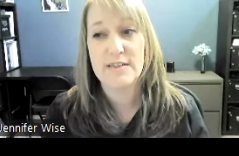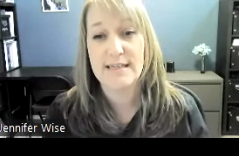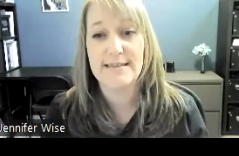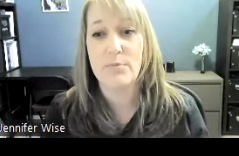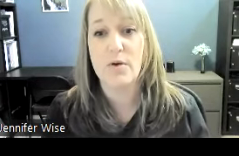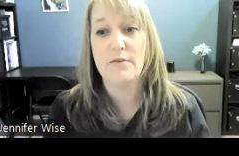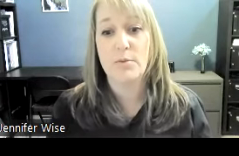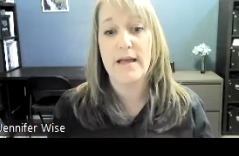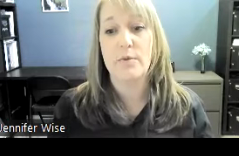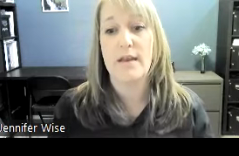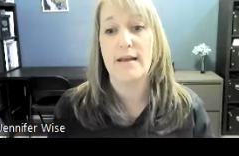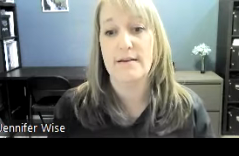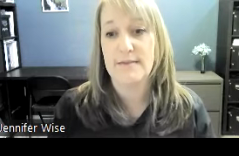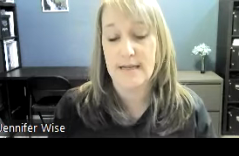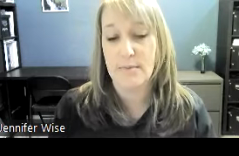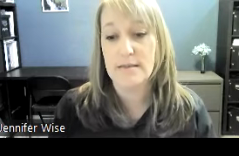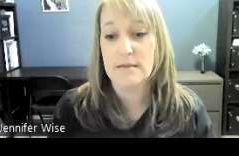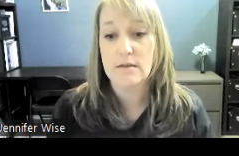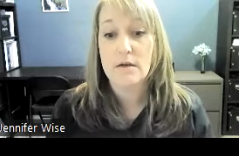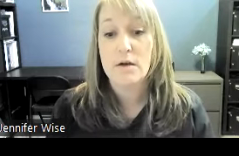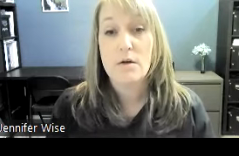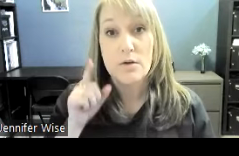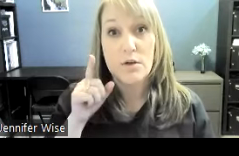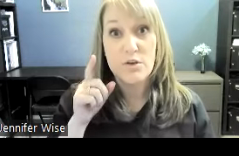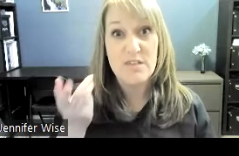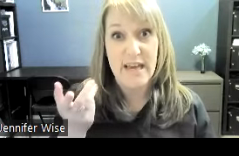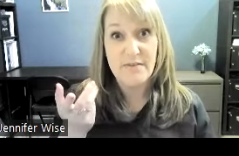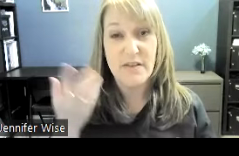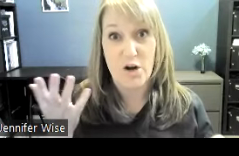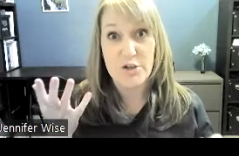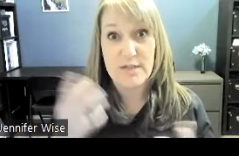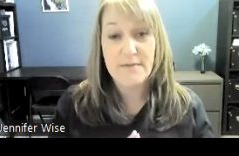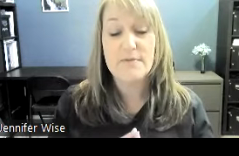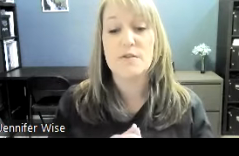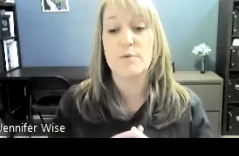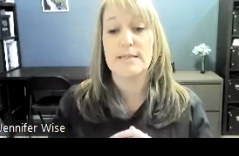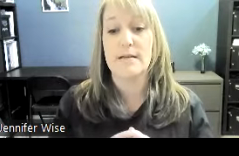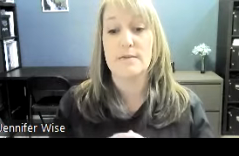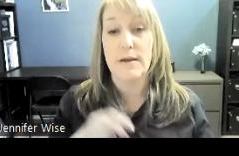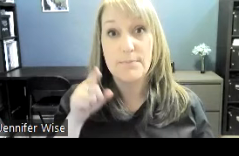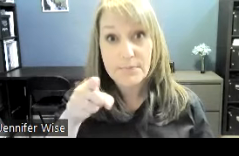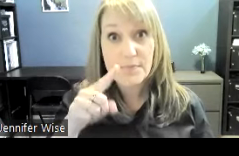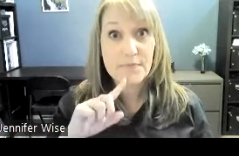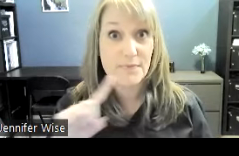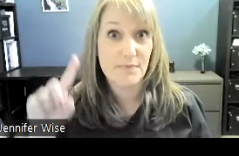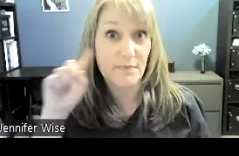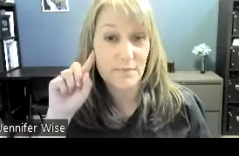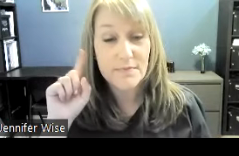So here's an example of replying with a negative statement. You deaf, like, are you deaf? So it would be signed this way.